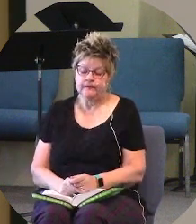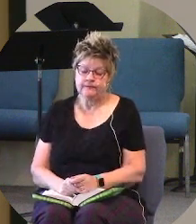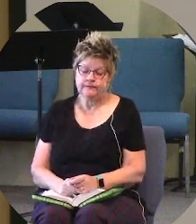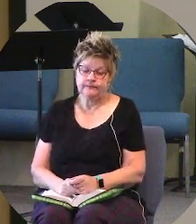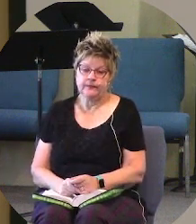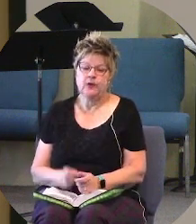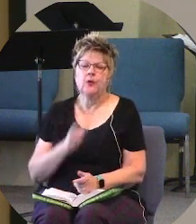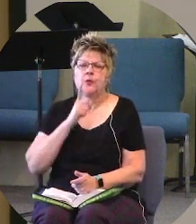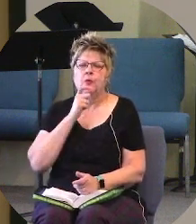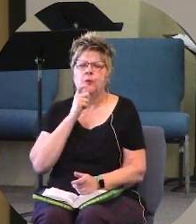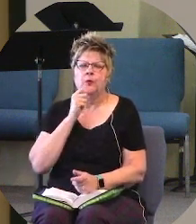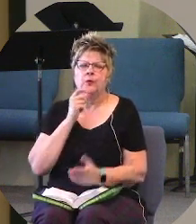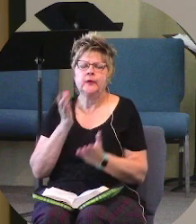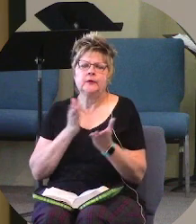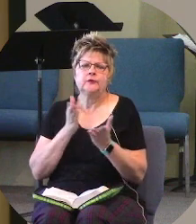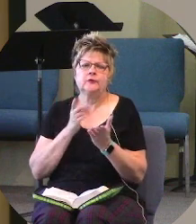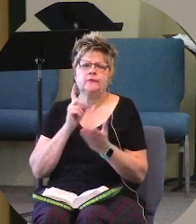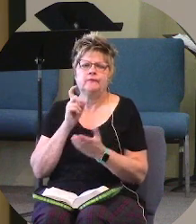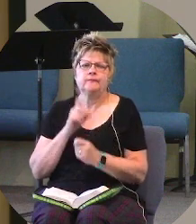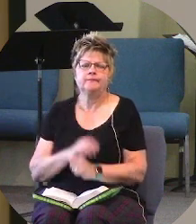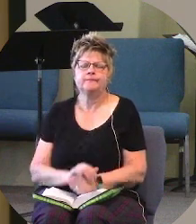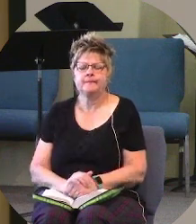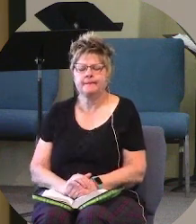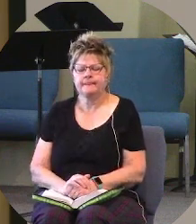Who are you going to serve?